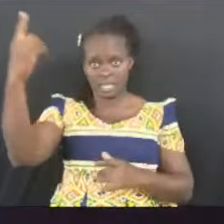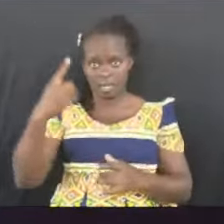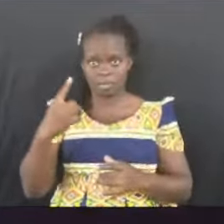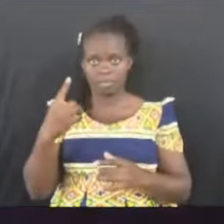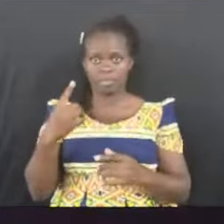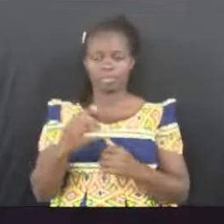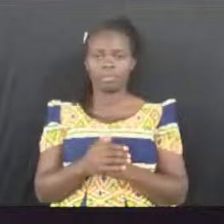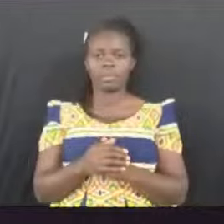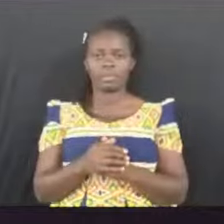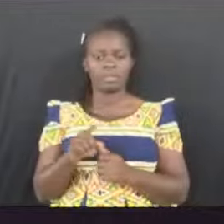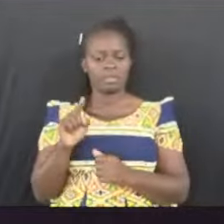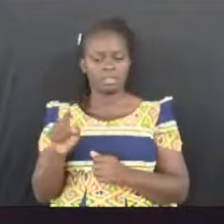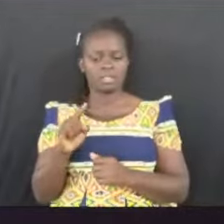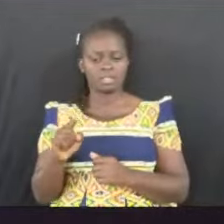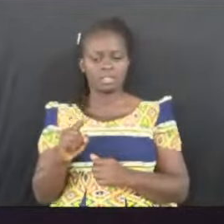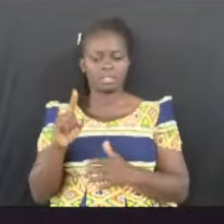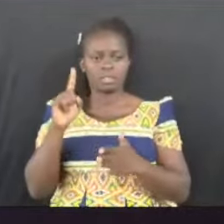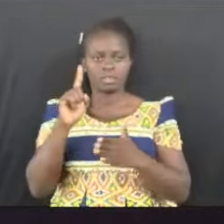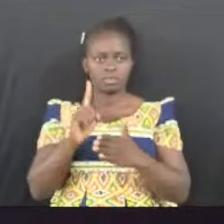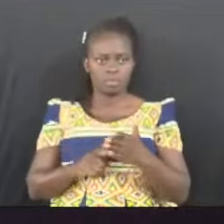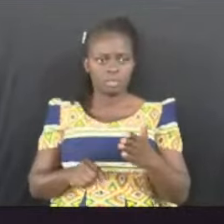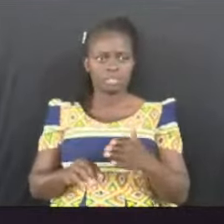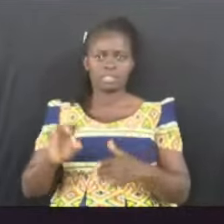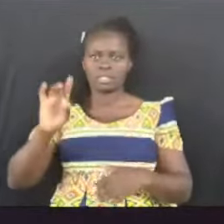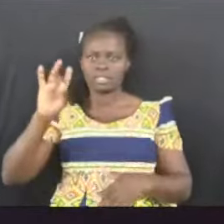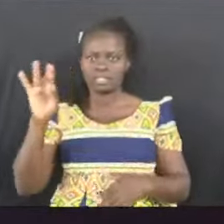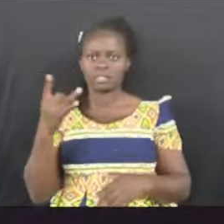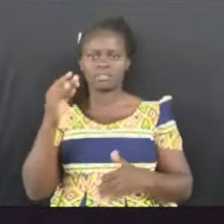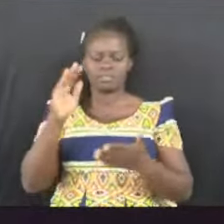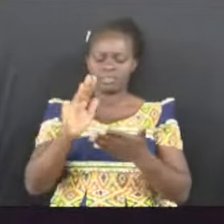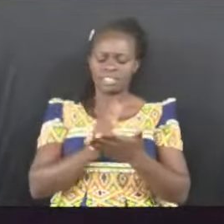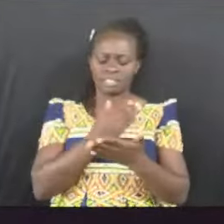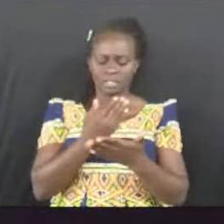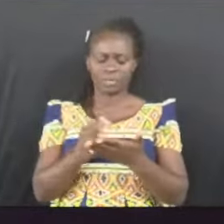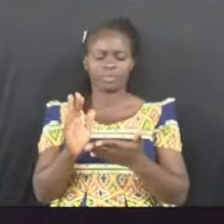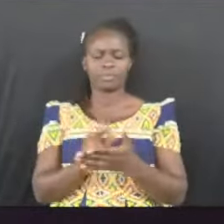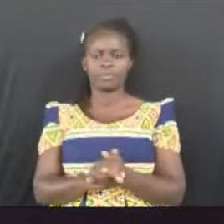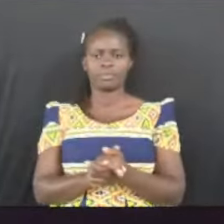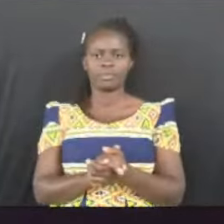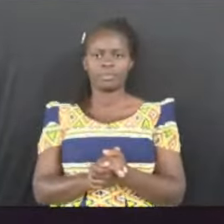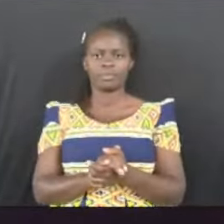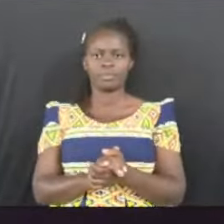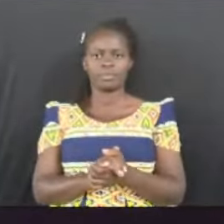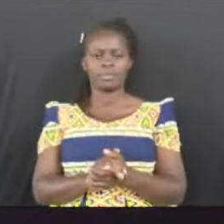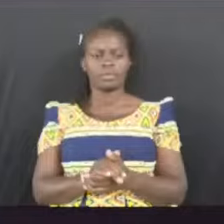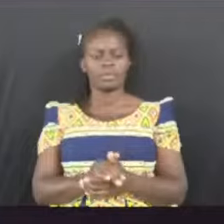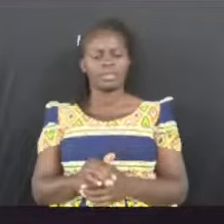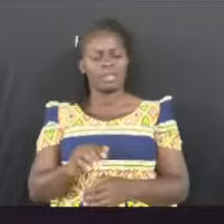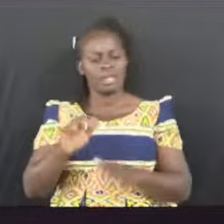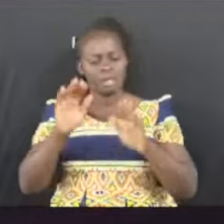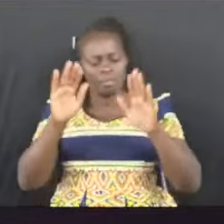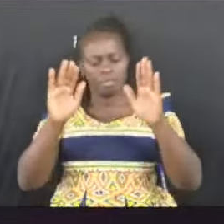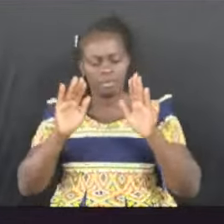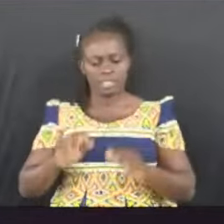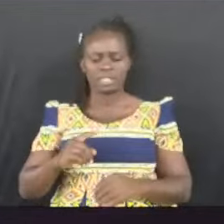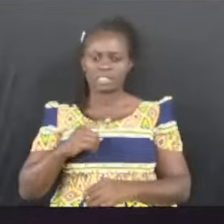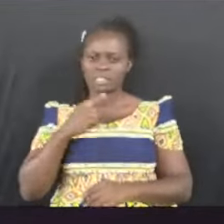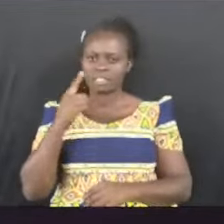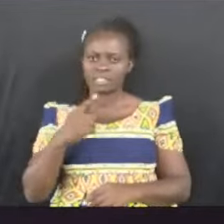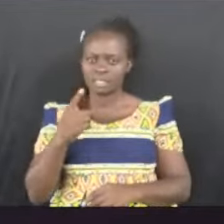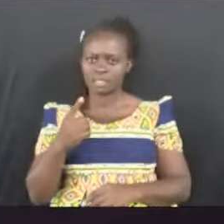this is humbly what we Seventh-day Adventists share with the world. We tell people, do not despair. Do not lose